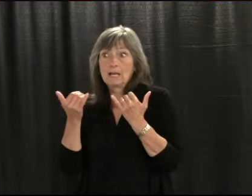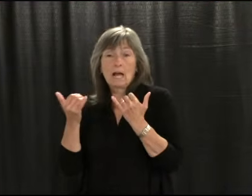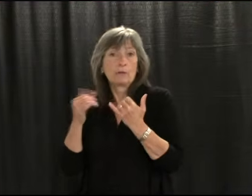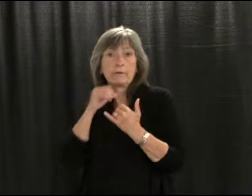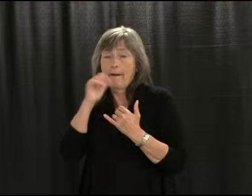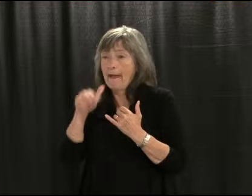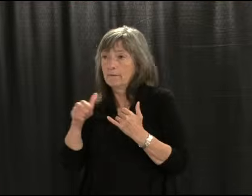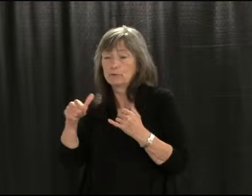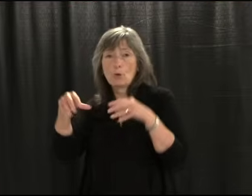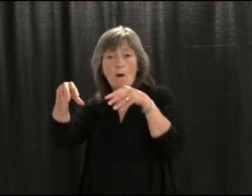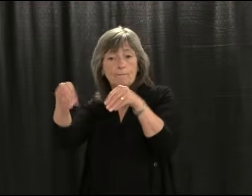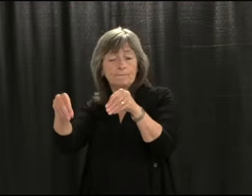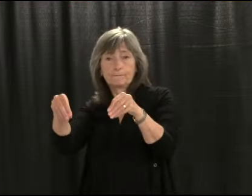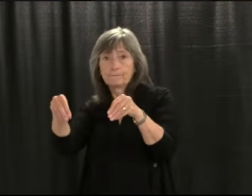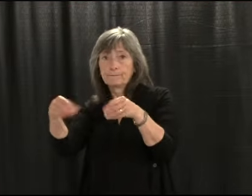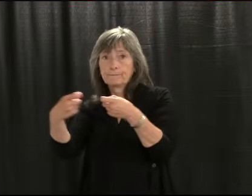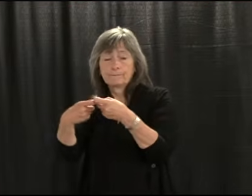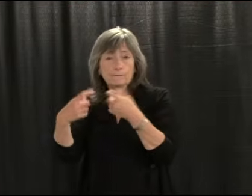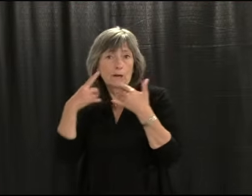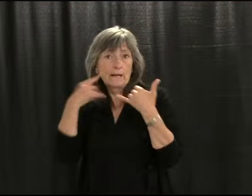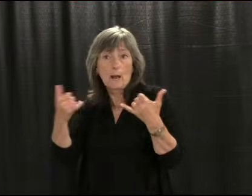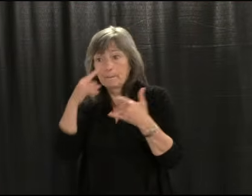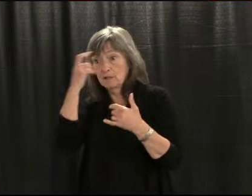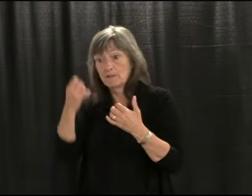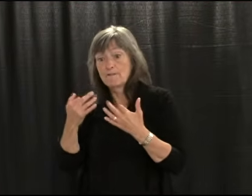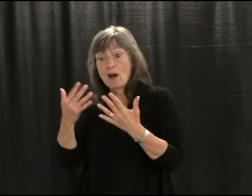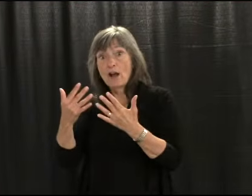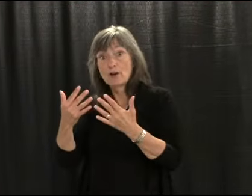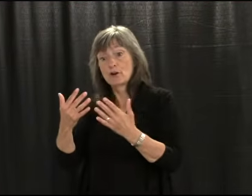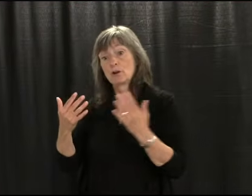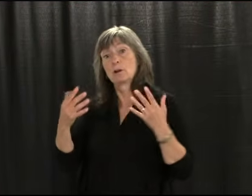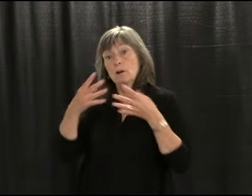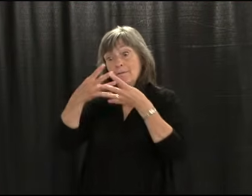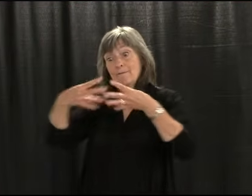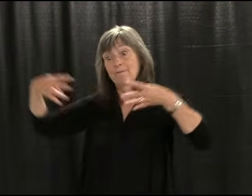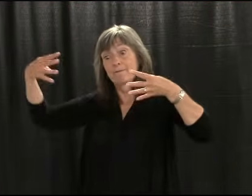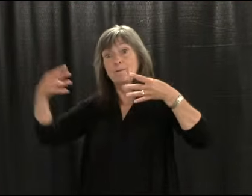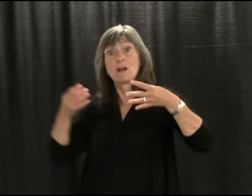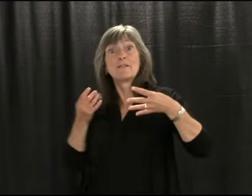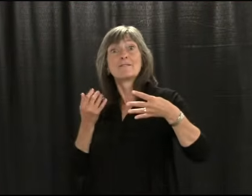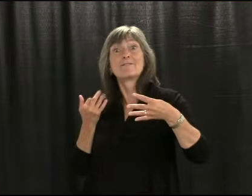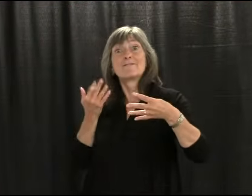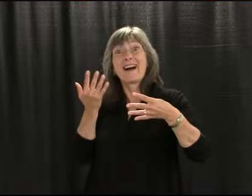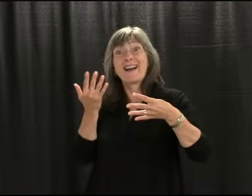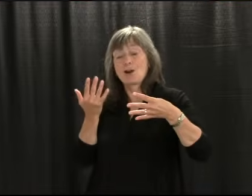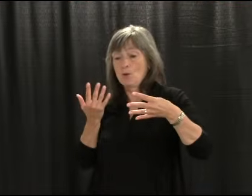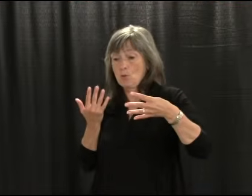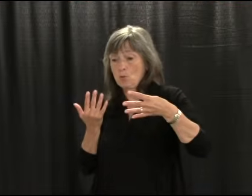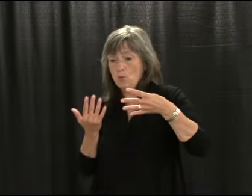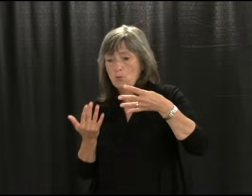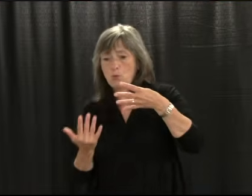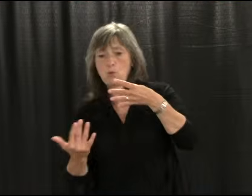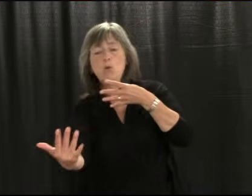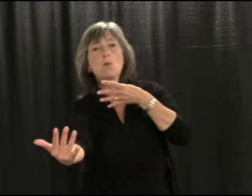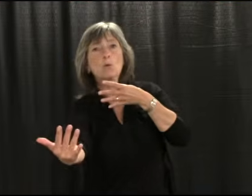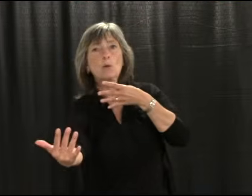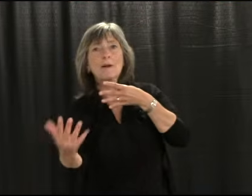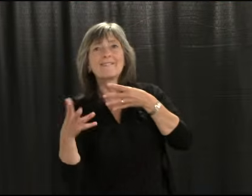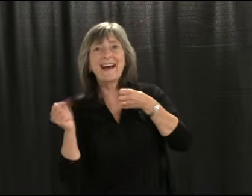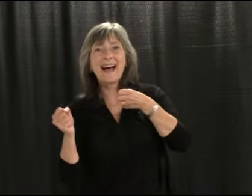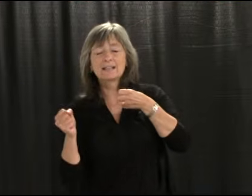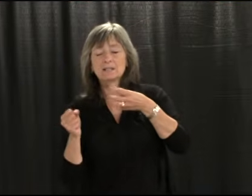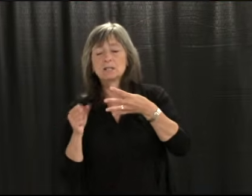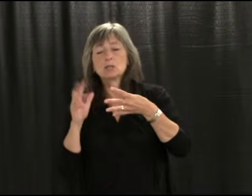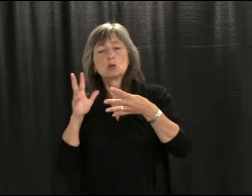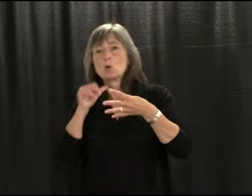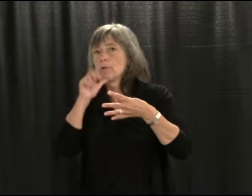did not have to cut the power because it moved beyond the power line. So we're away from that right now, but obviously continue to make sure we monitor it now